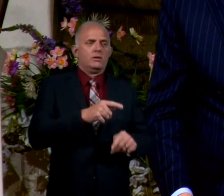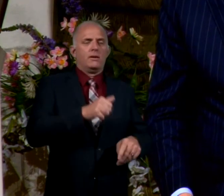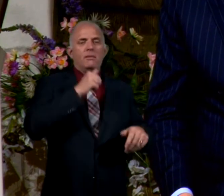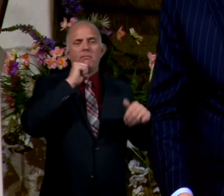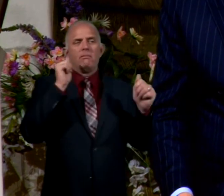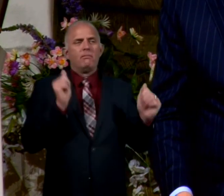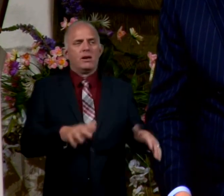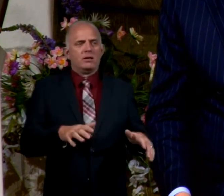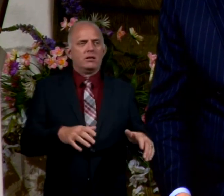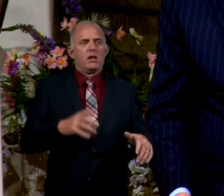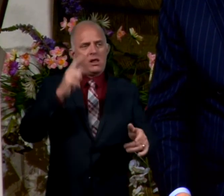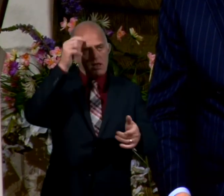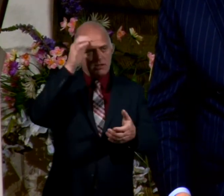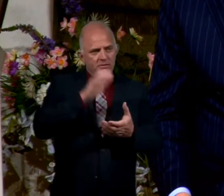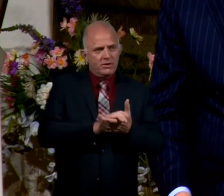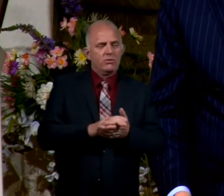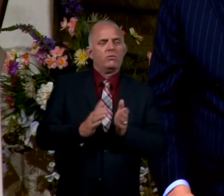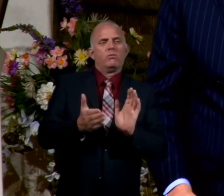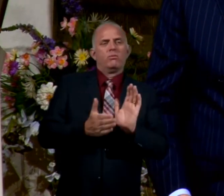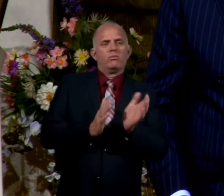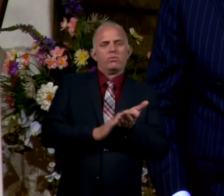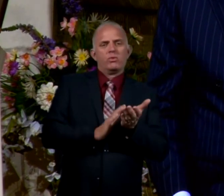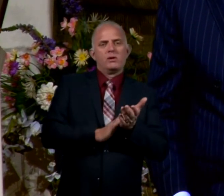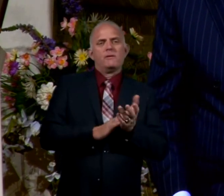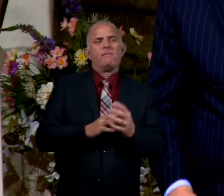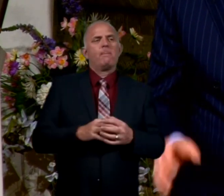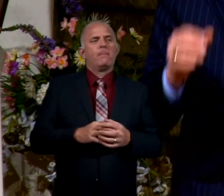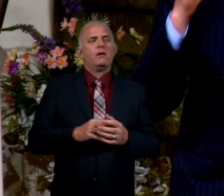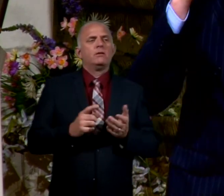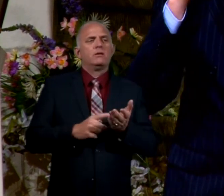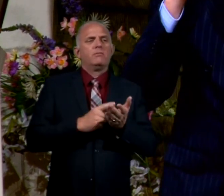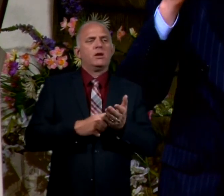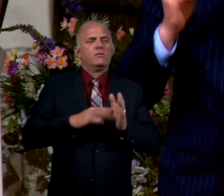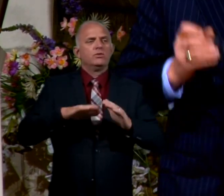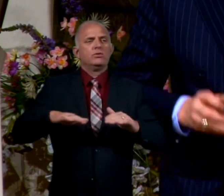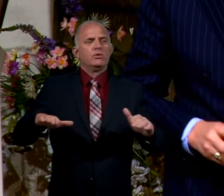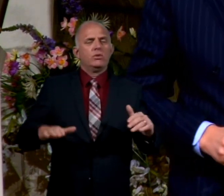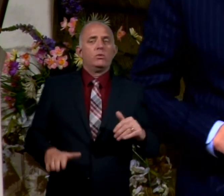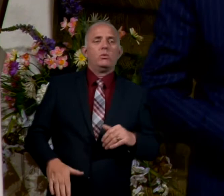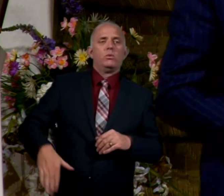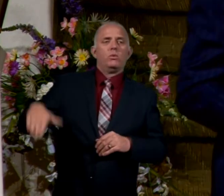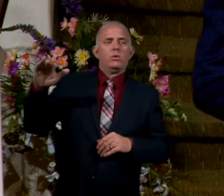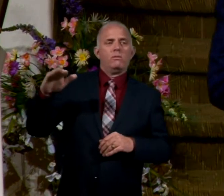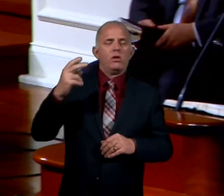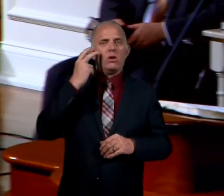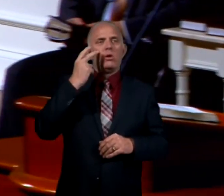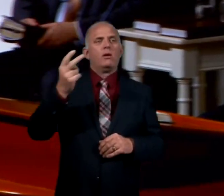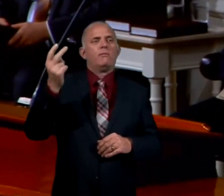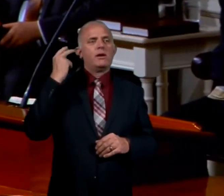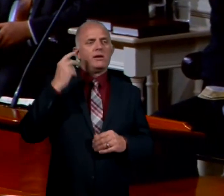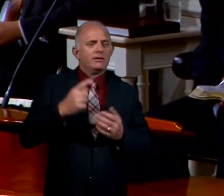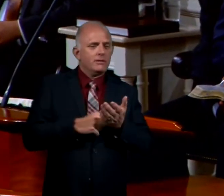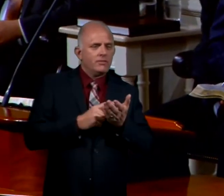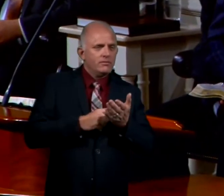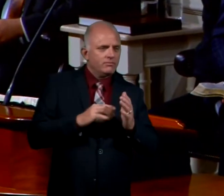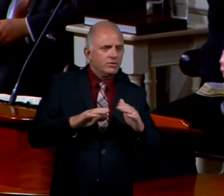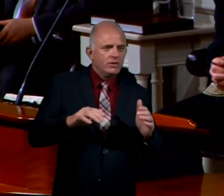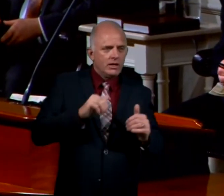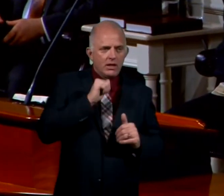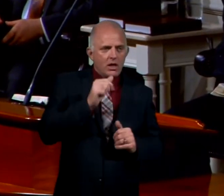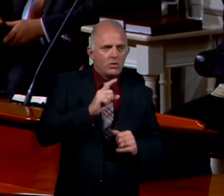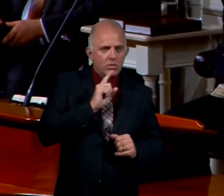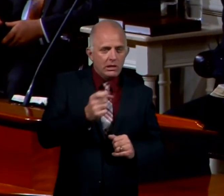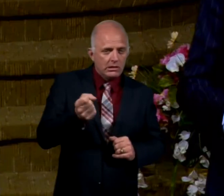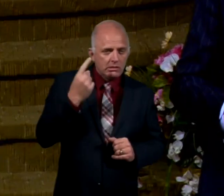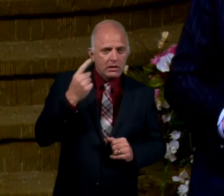husband also praises her. As children get older, they look back. And oftentimes children do not have the maturity to appreciate a mother when they're